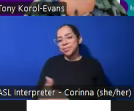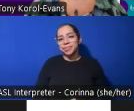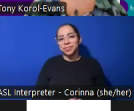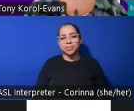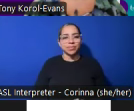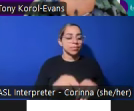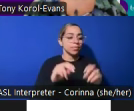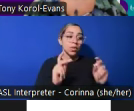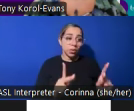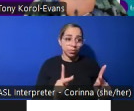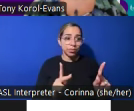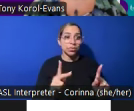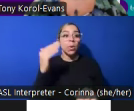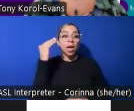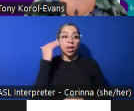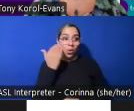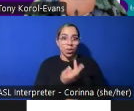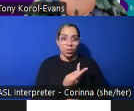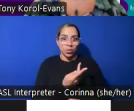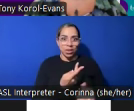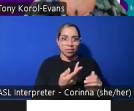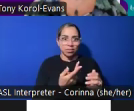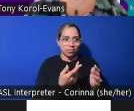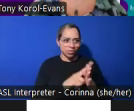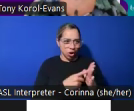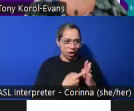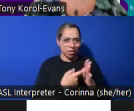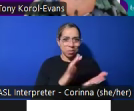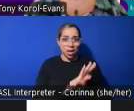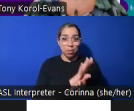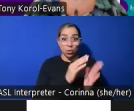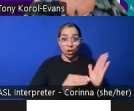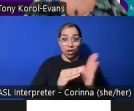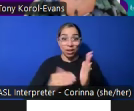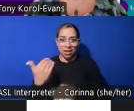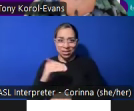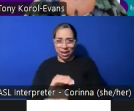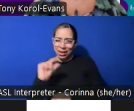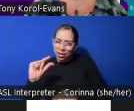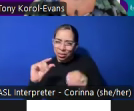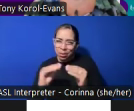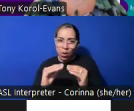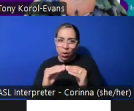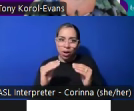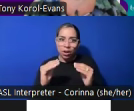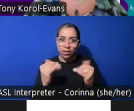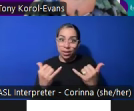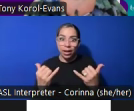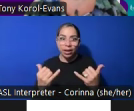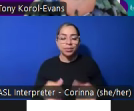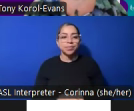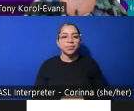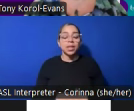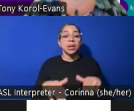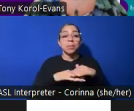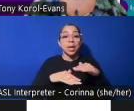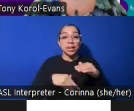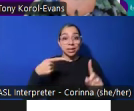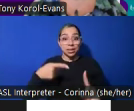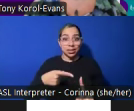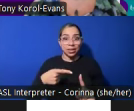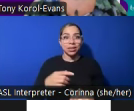So, I know we started some paperwork with you last night, and we have just a little more to go over with you today. Basically, we talk to